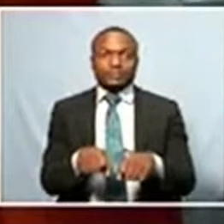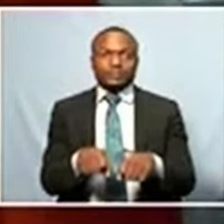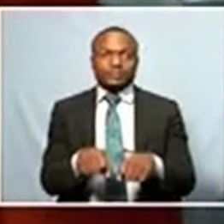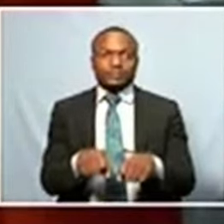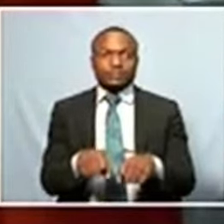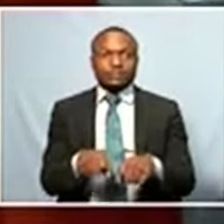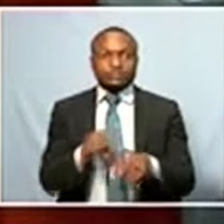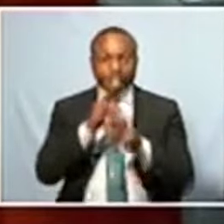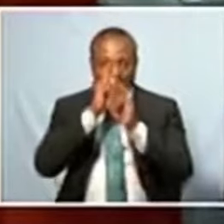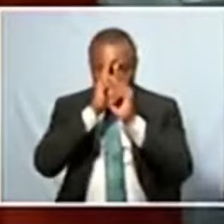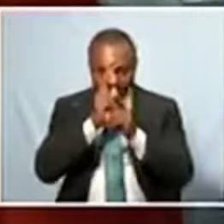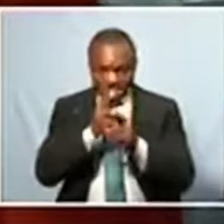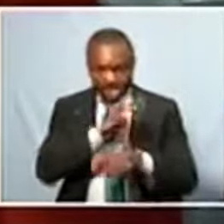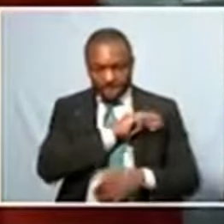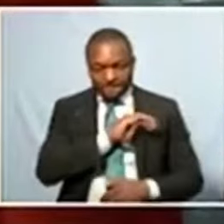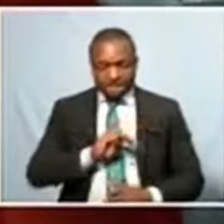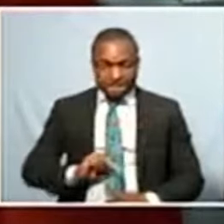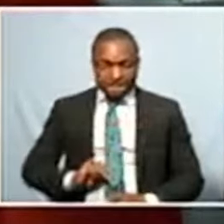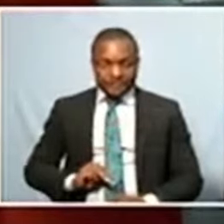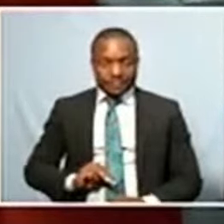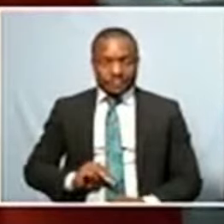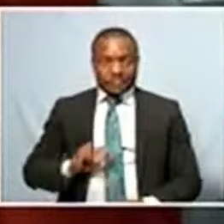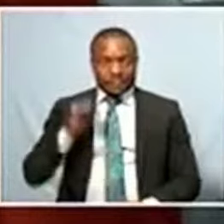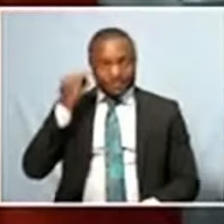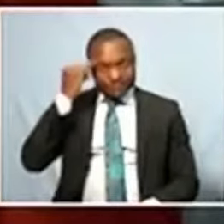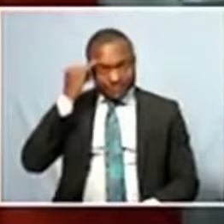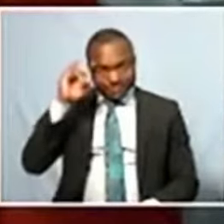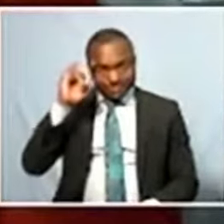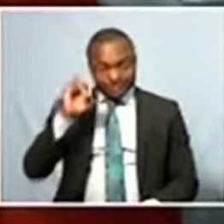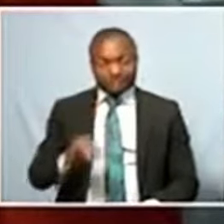in the honorable member's opinion,